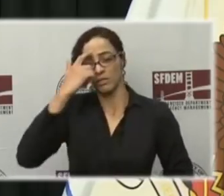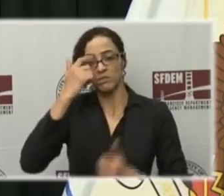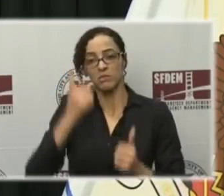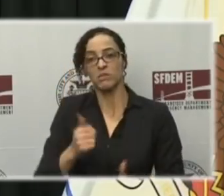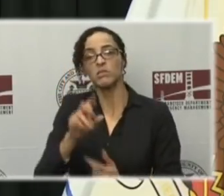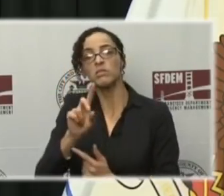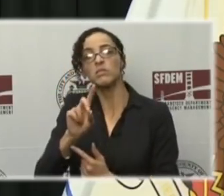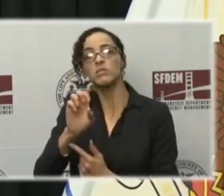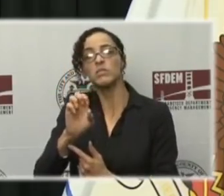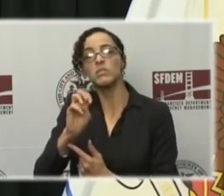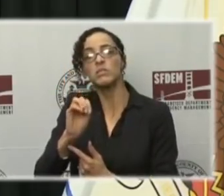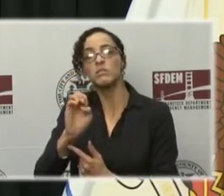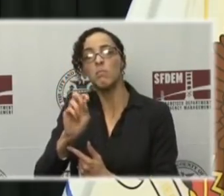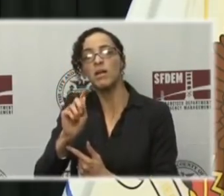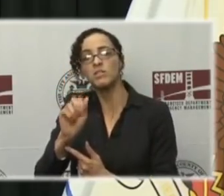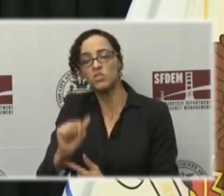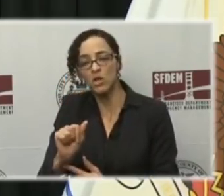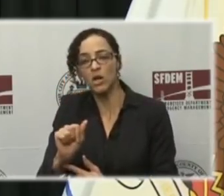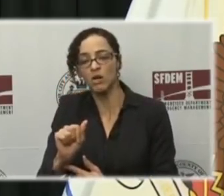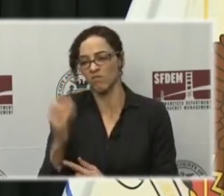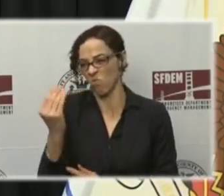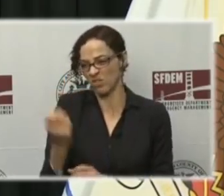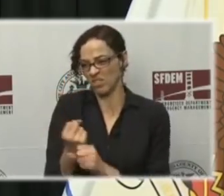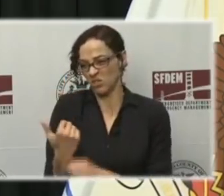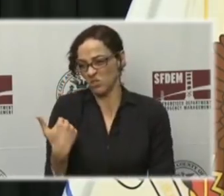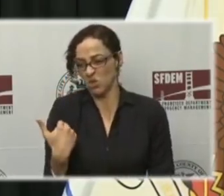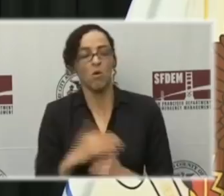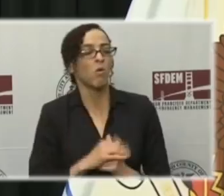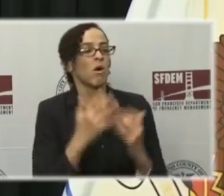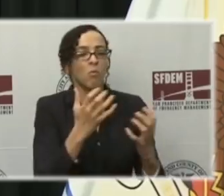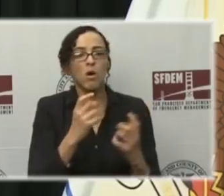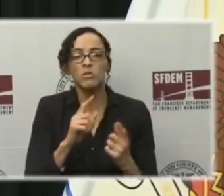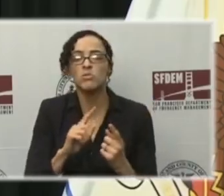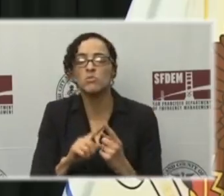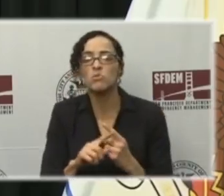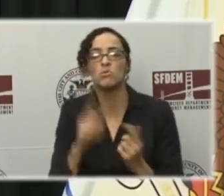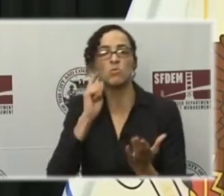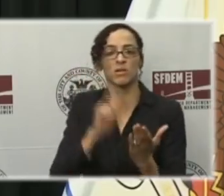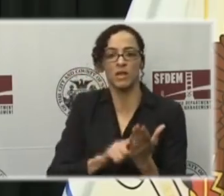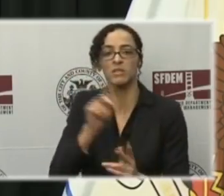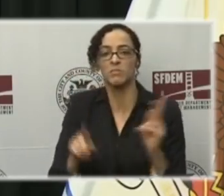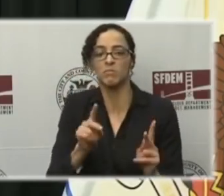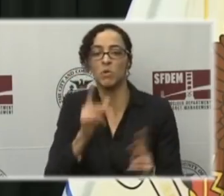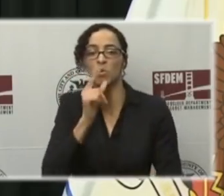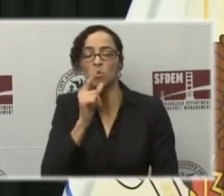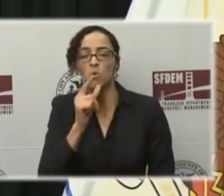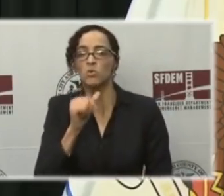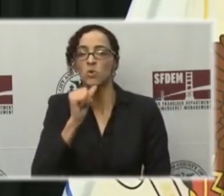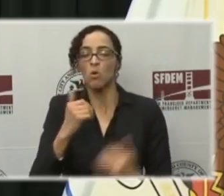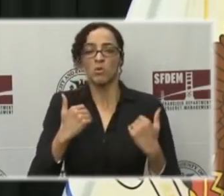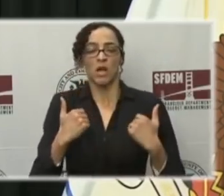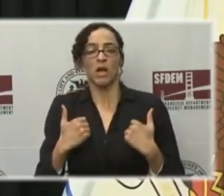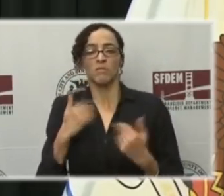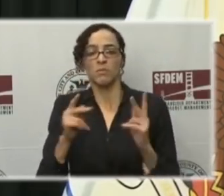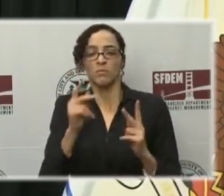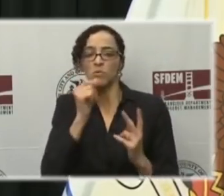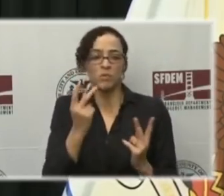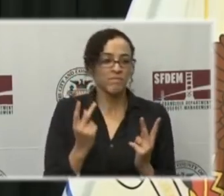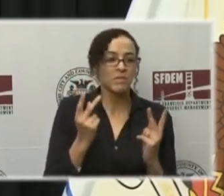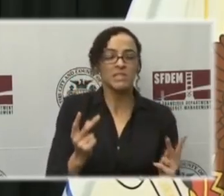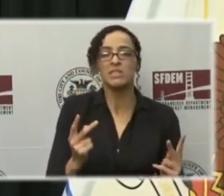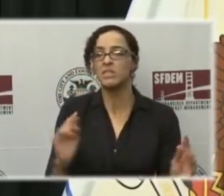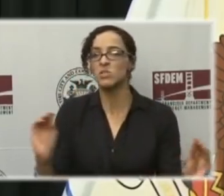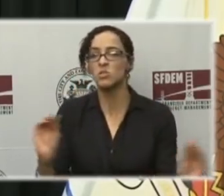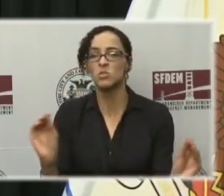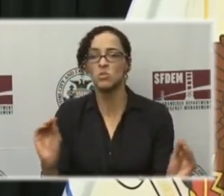elderly patients who may not have family visits, who may not have support and resources to do anything other than to just